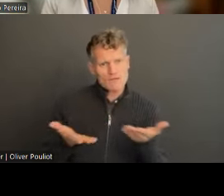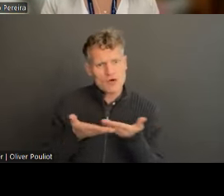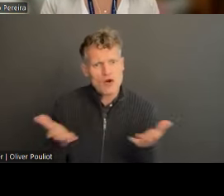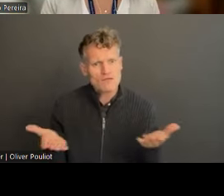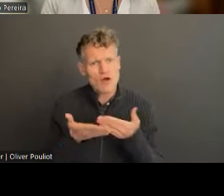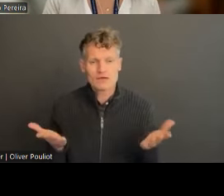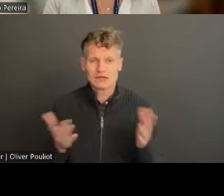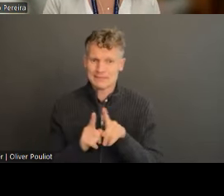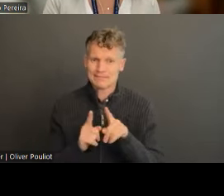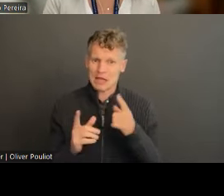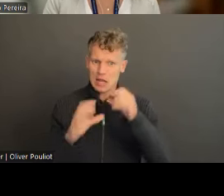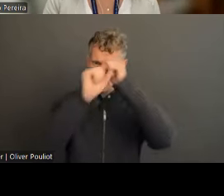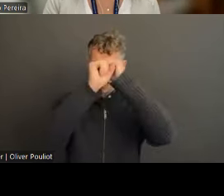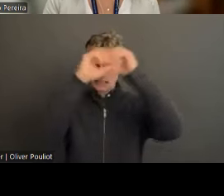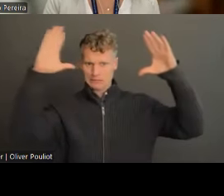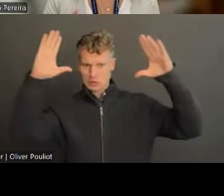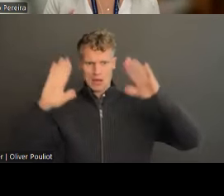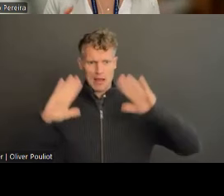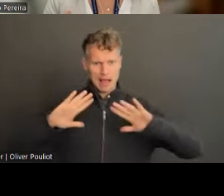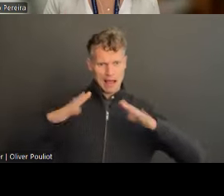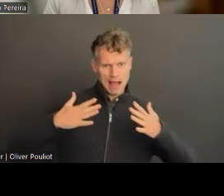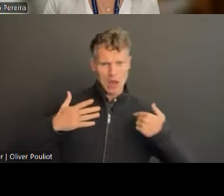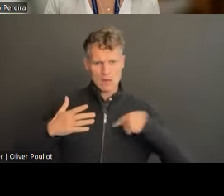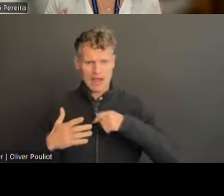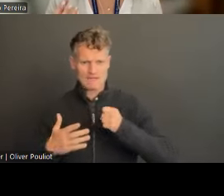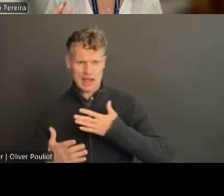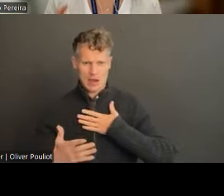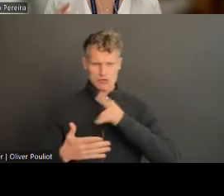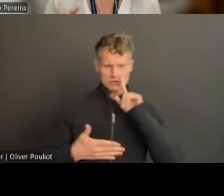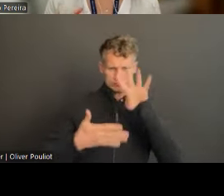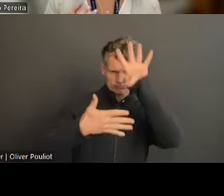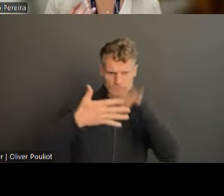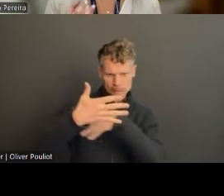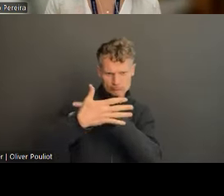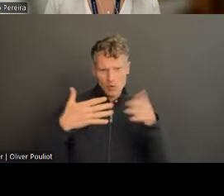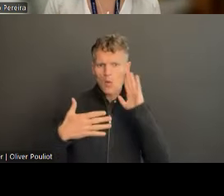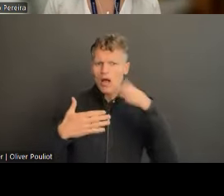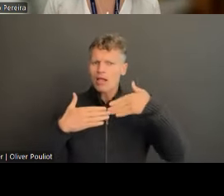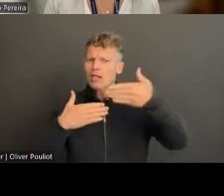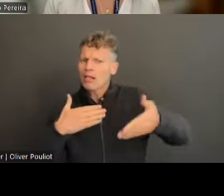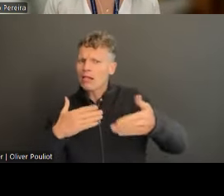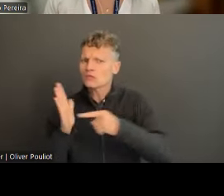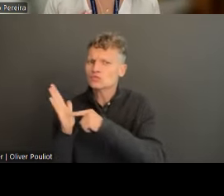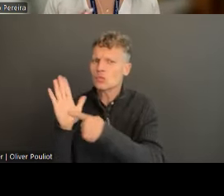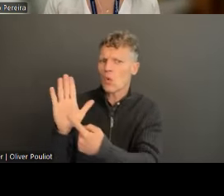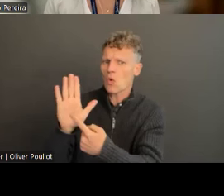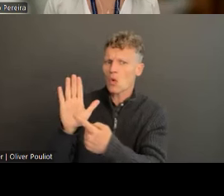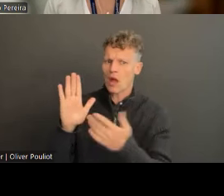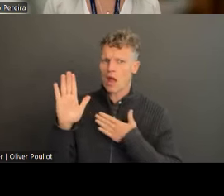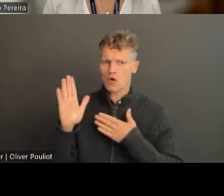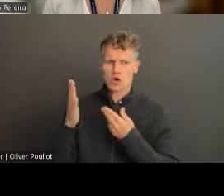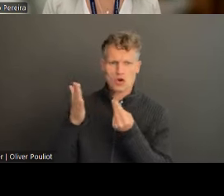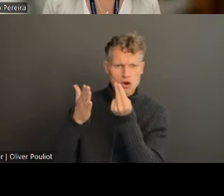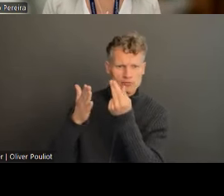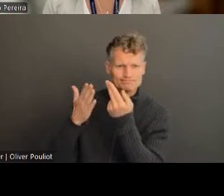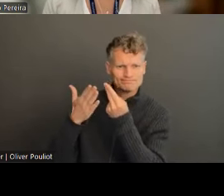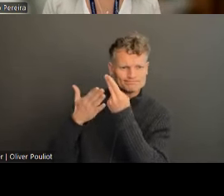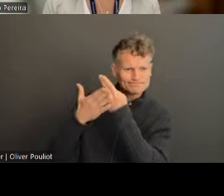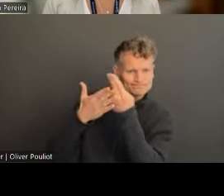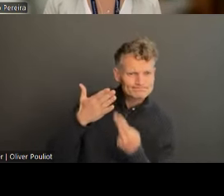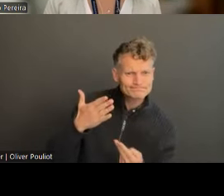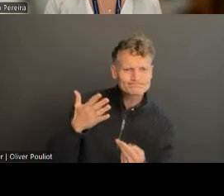to, we built a diagram. I'm going to show that to you in a minute, and write summaries and see if there are